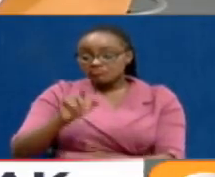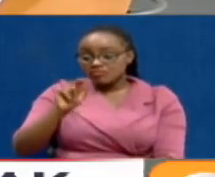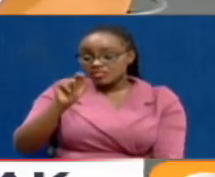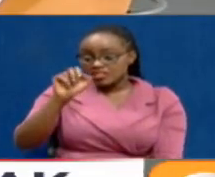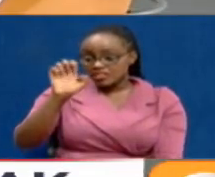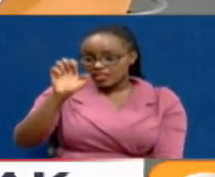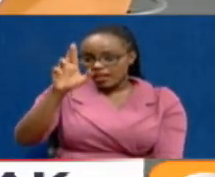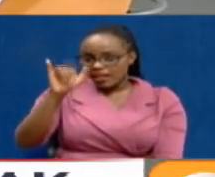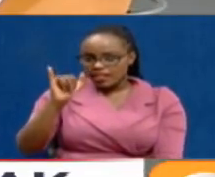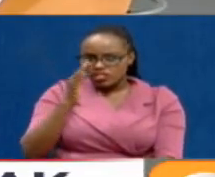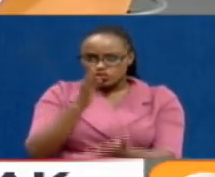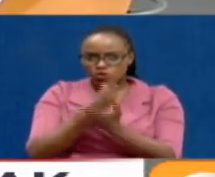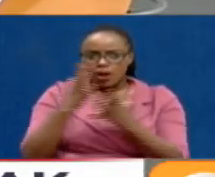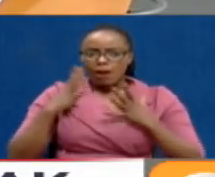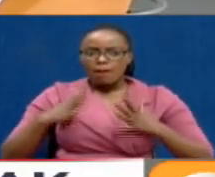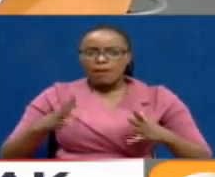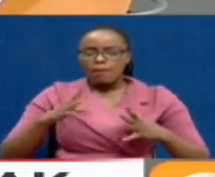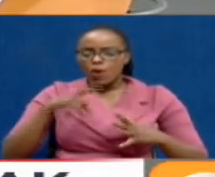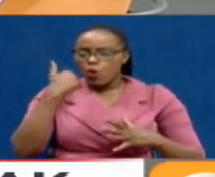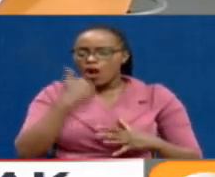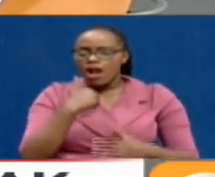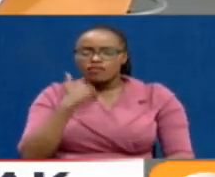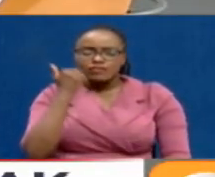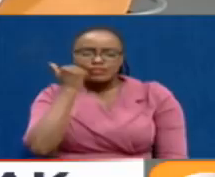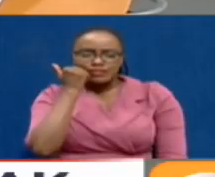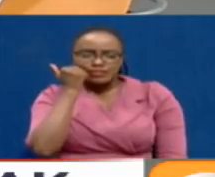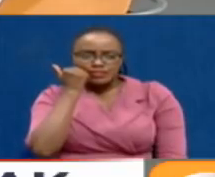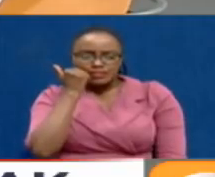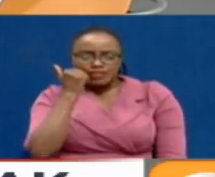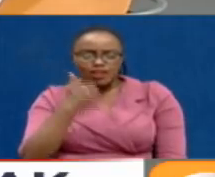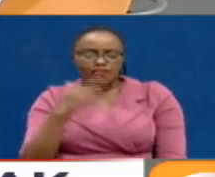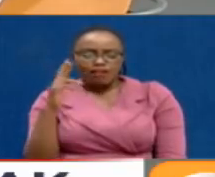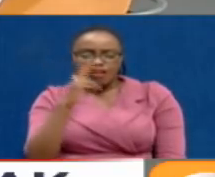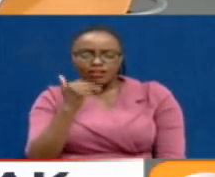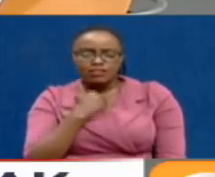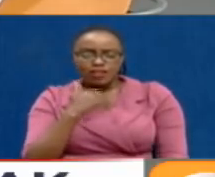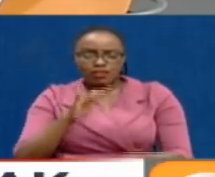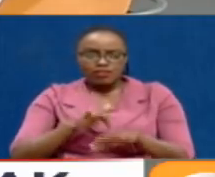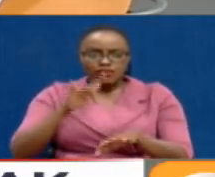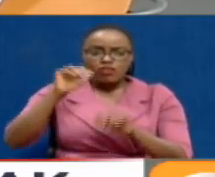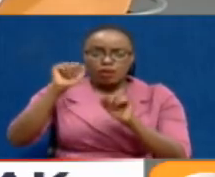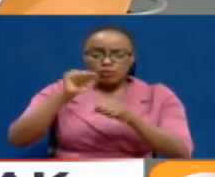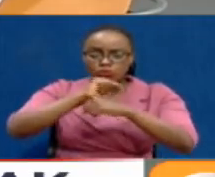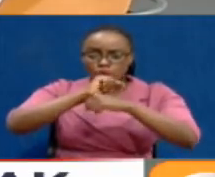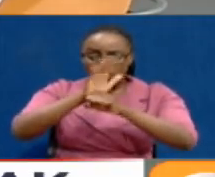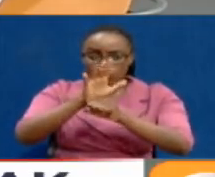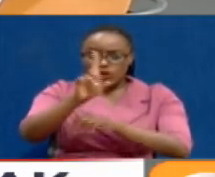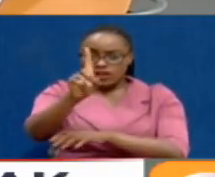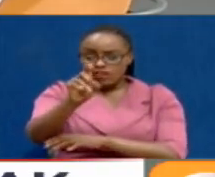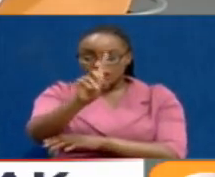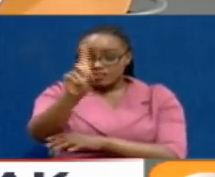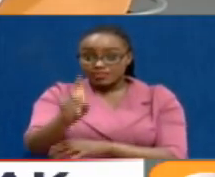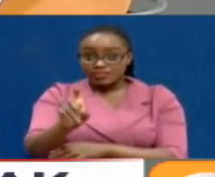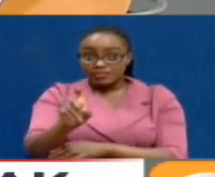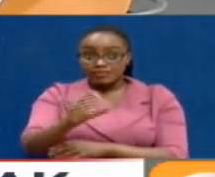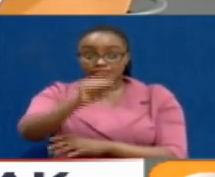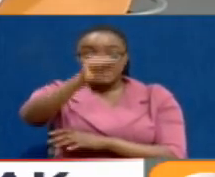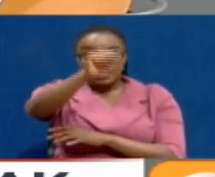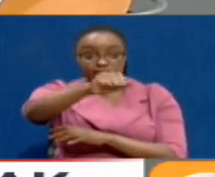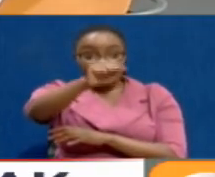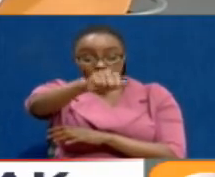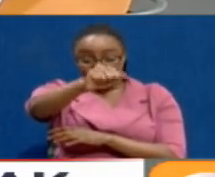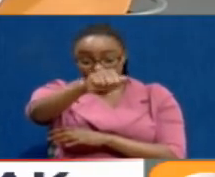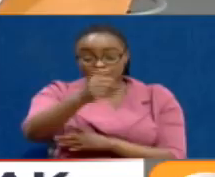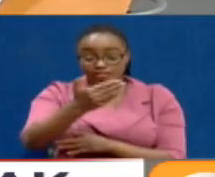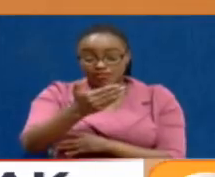is it true that people with underlying health conditions are at higher risk of being infected with the coronavirus? Yes.